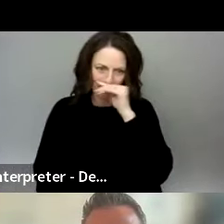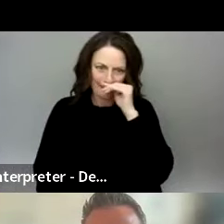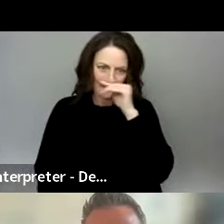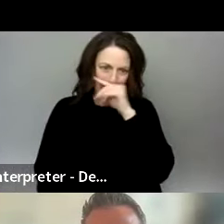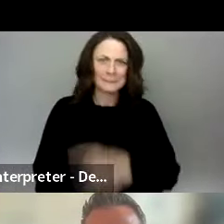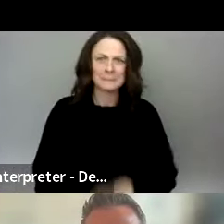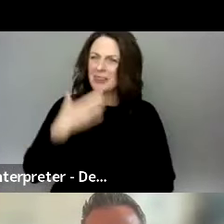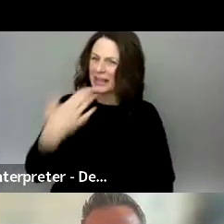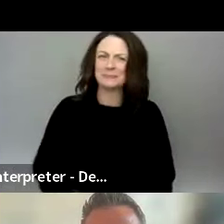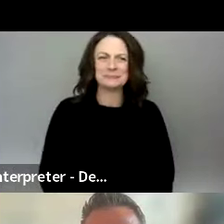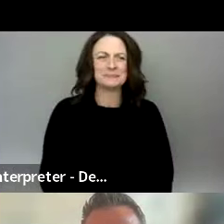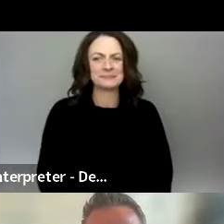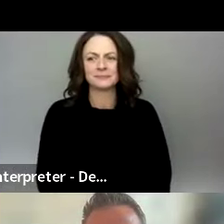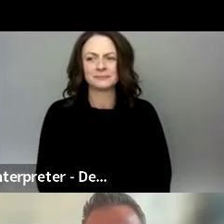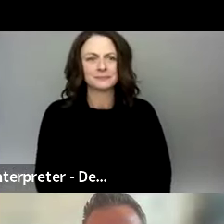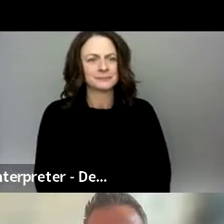Thank you.